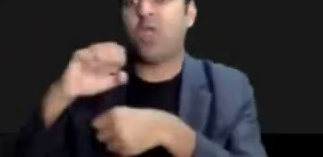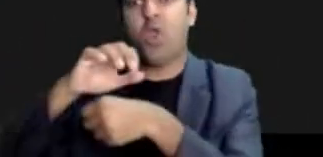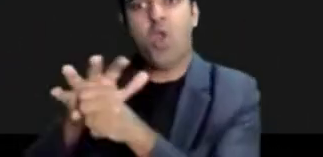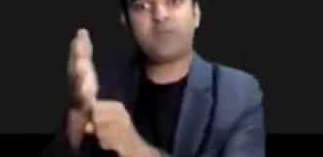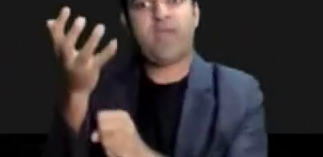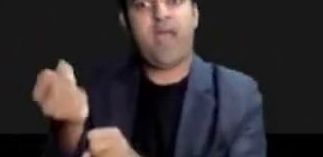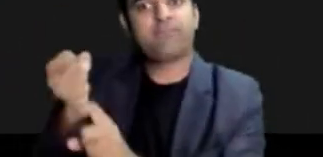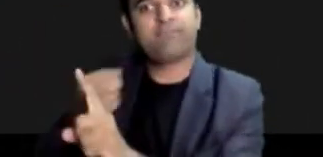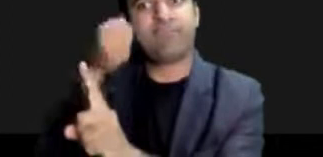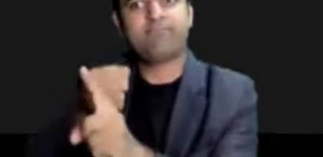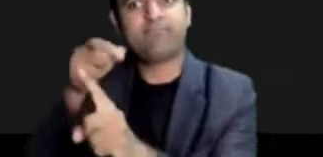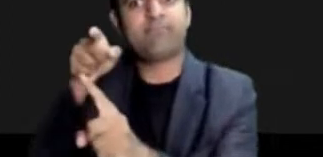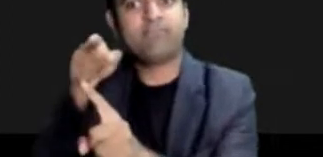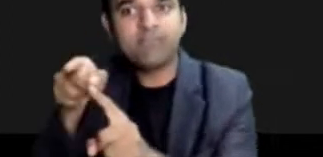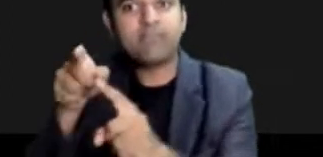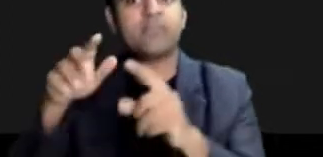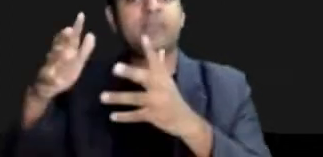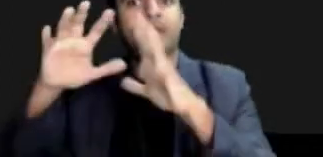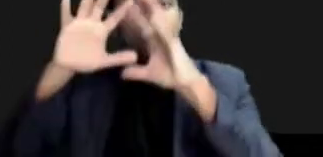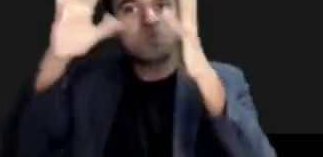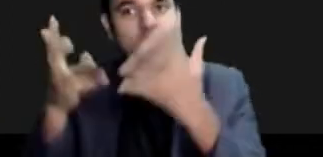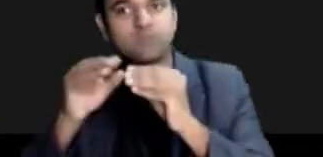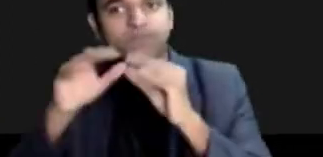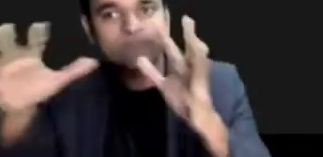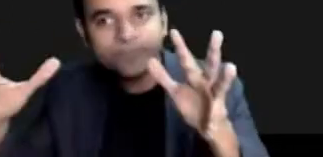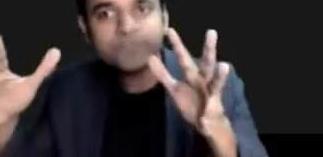be actually vulnerable and fragile